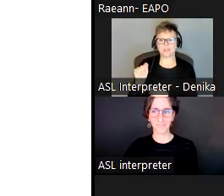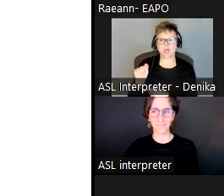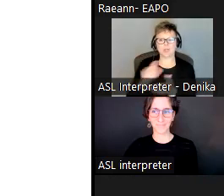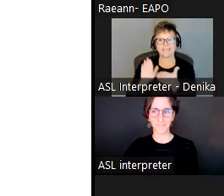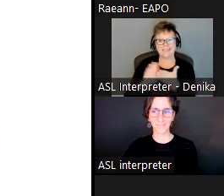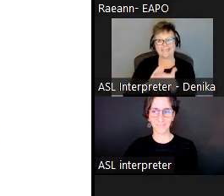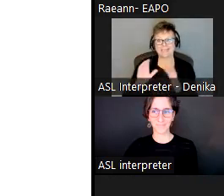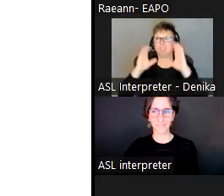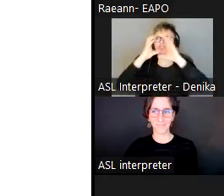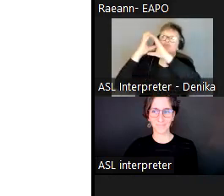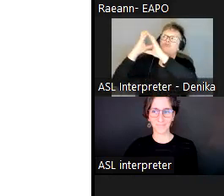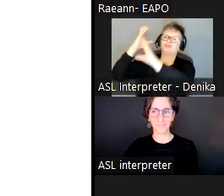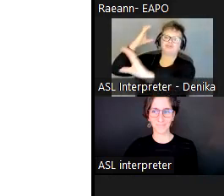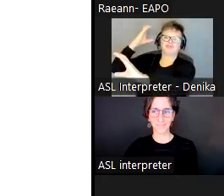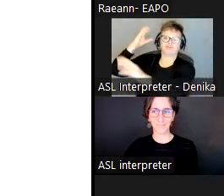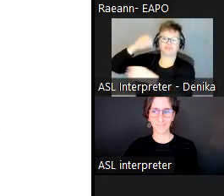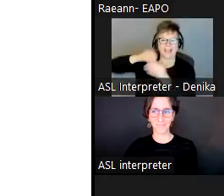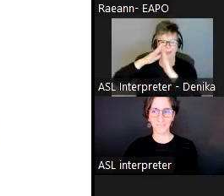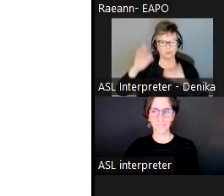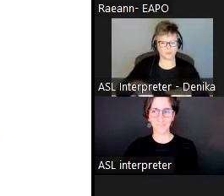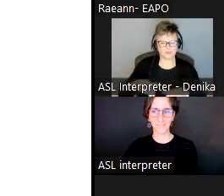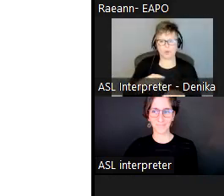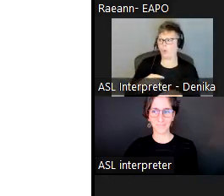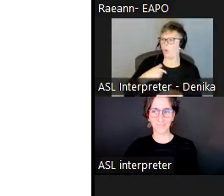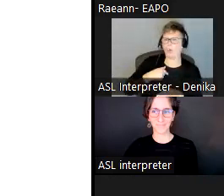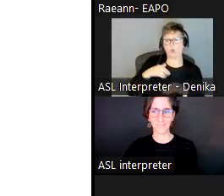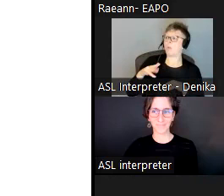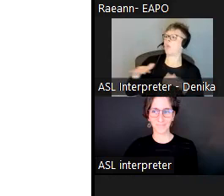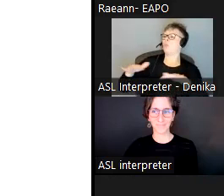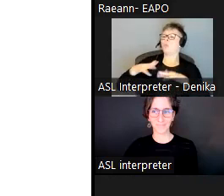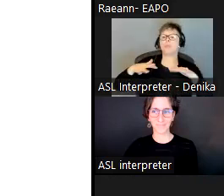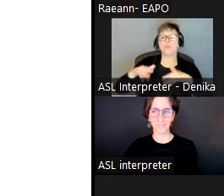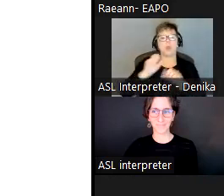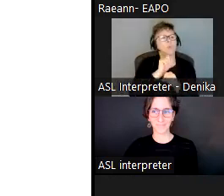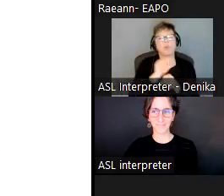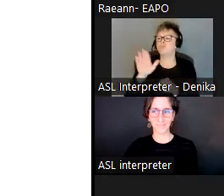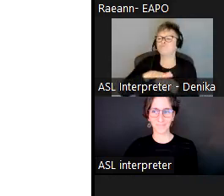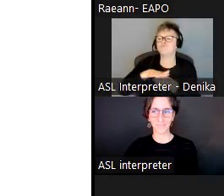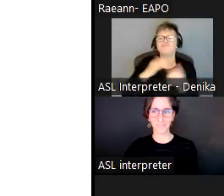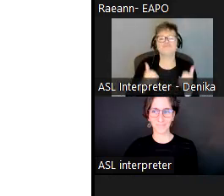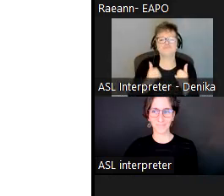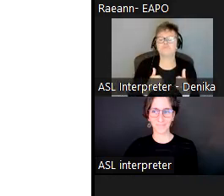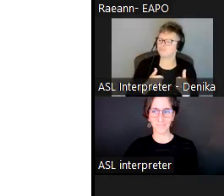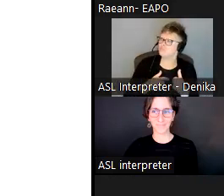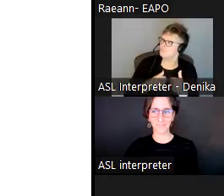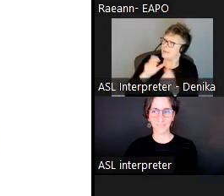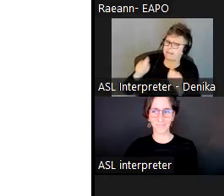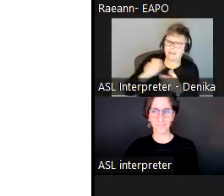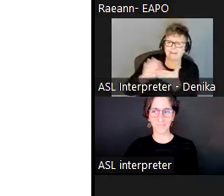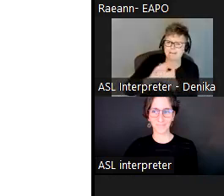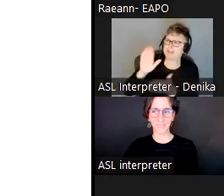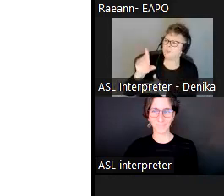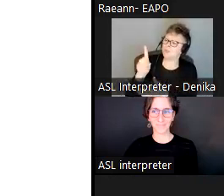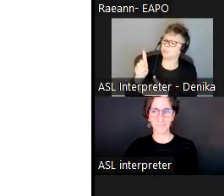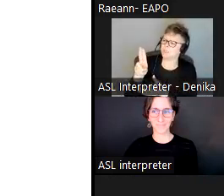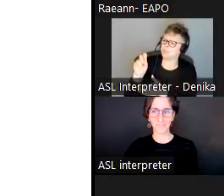in your area and they're coming to do duct cleaning. They will often say that it's a low price and